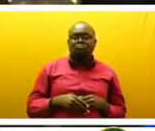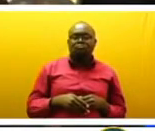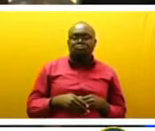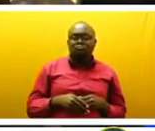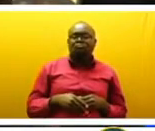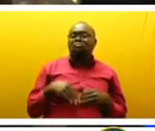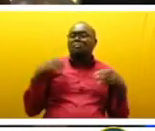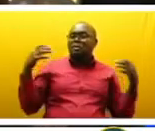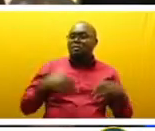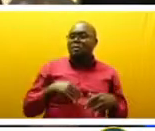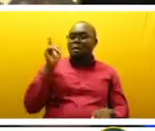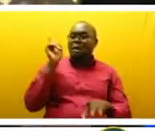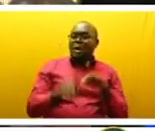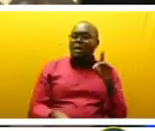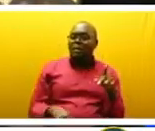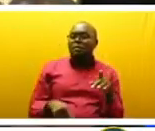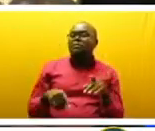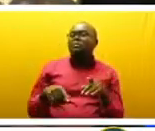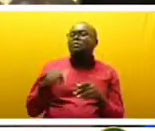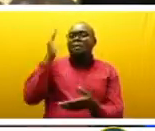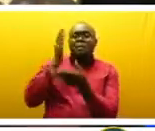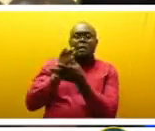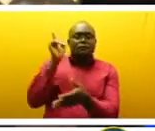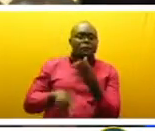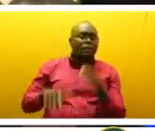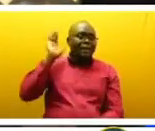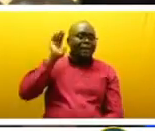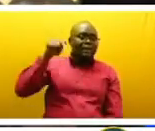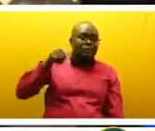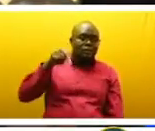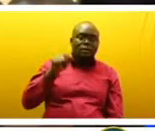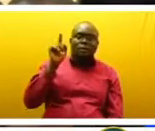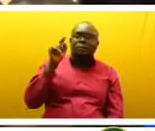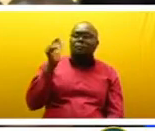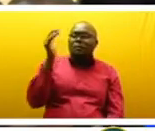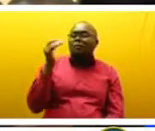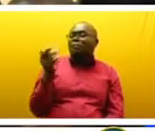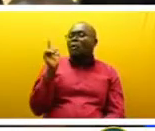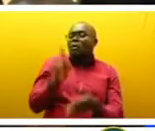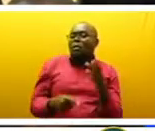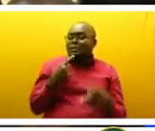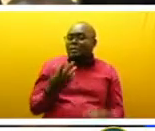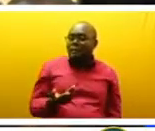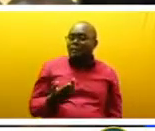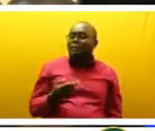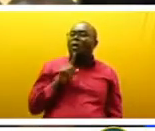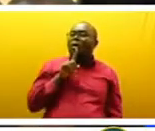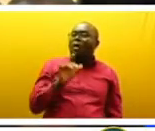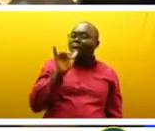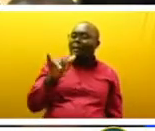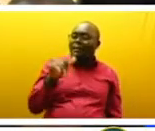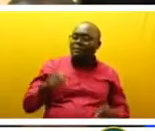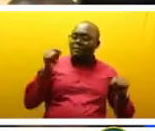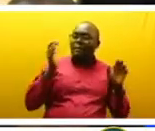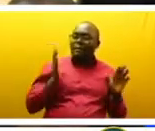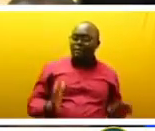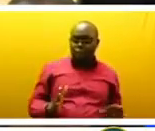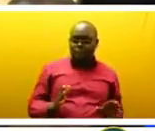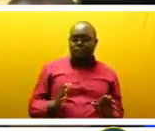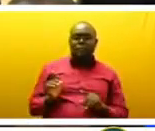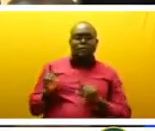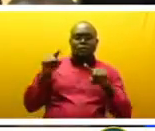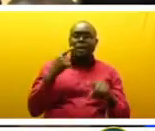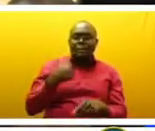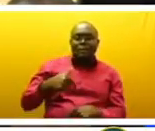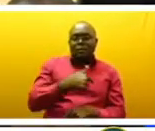very shocked. I could not believe what I was hearing today. And this was being said by counsel, instructed by that chairperson to come and tell you